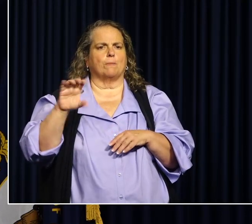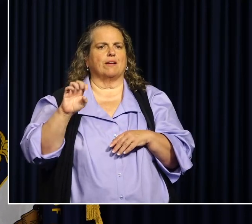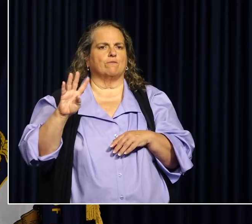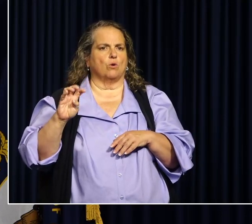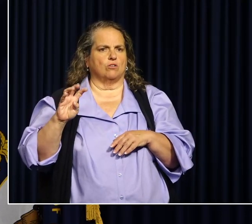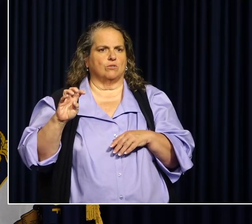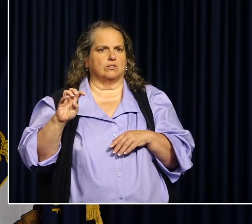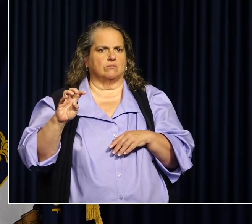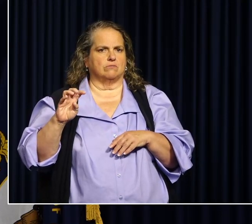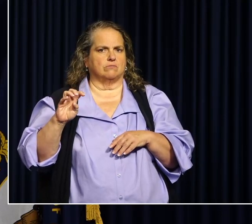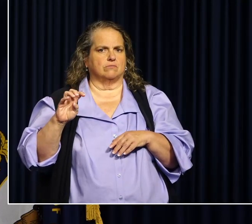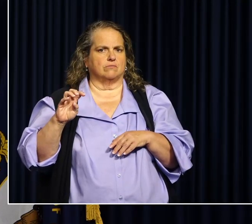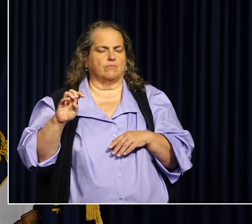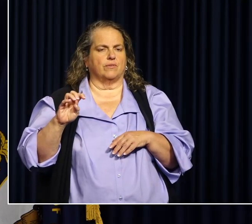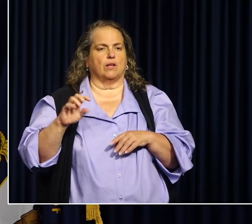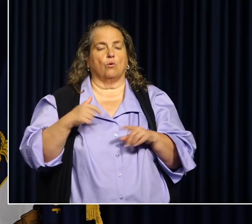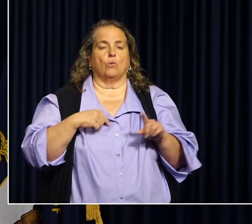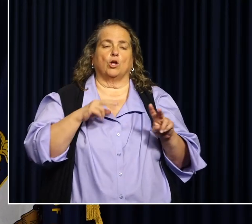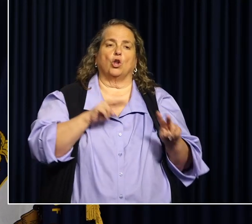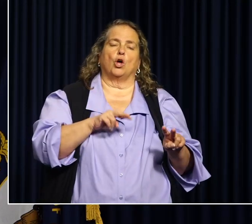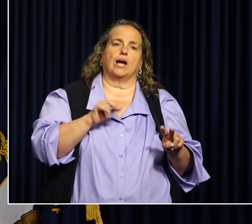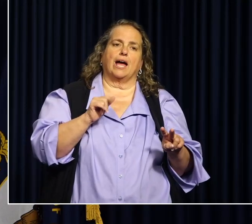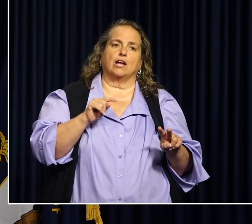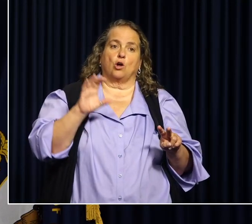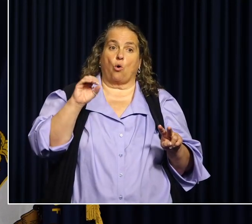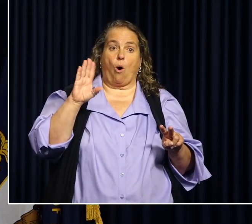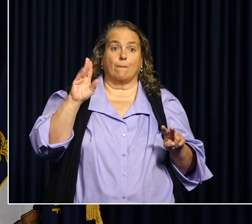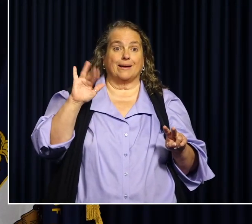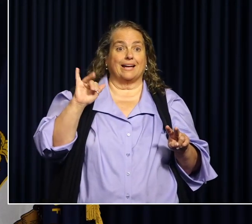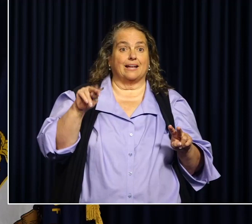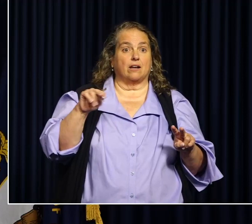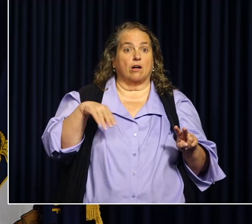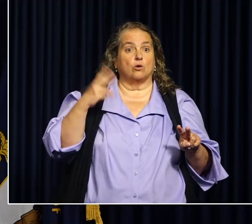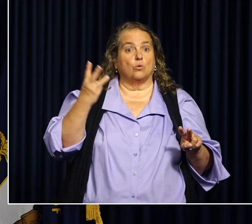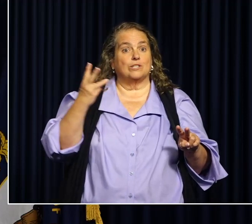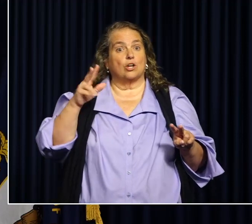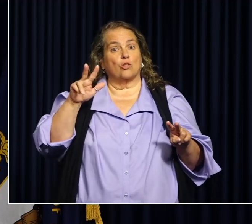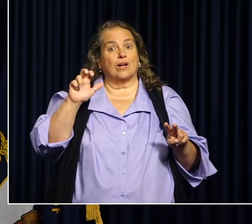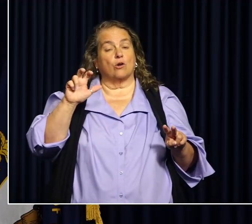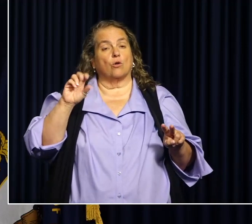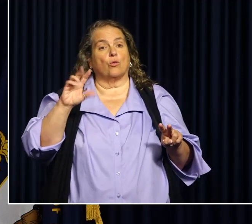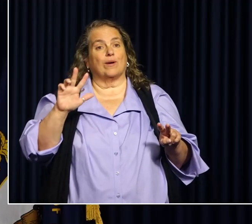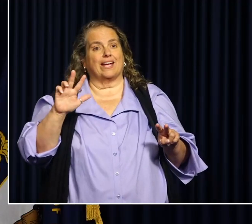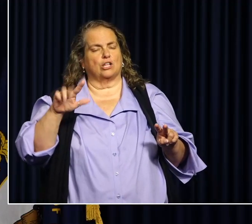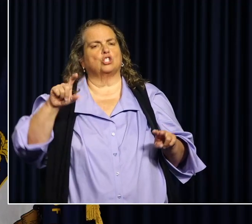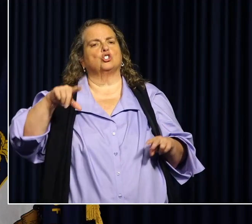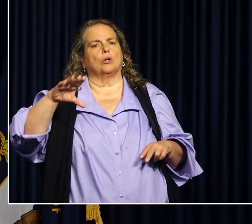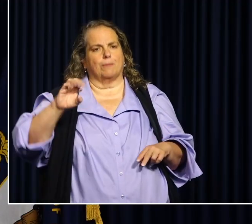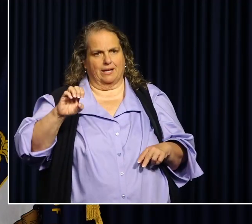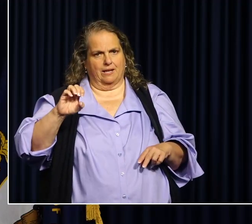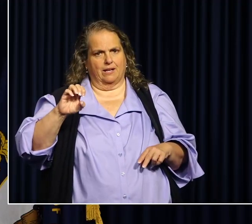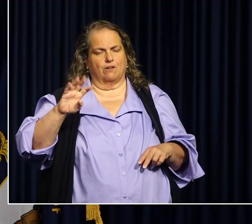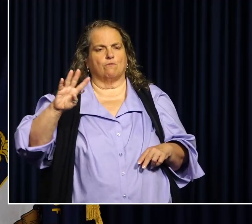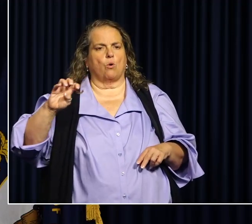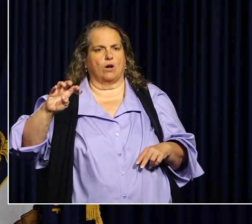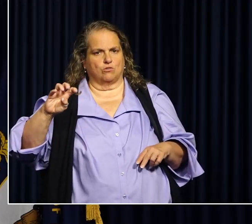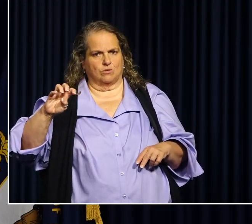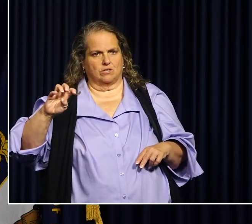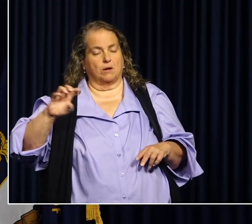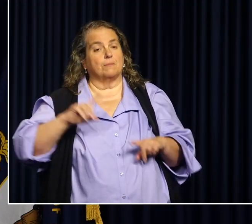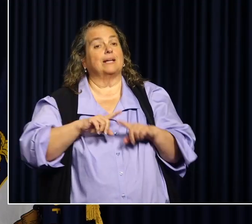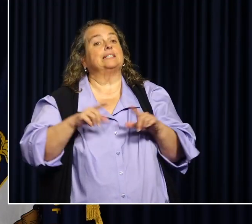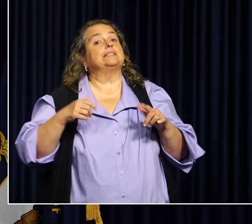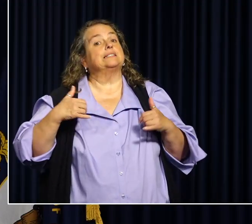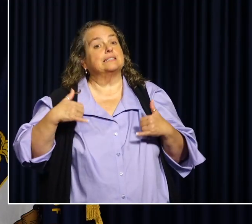400. And when we look at Corbin on Wednesday, 303. That ought to be 400. But